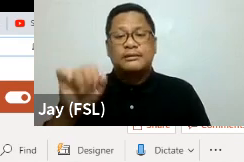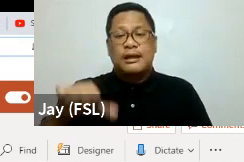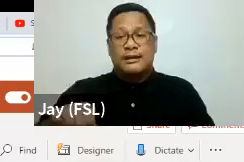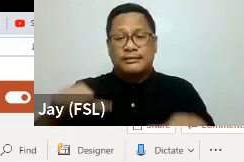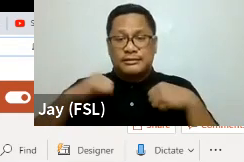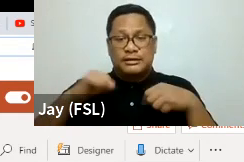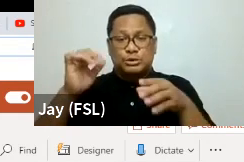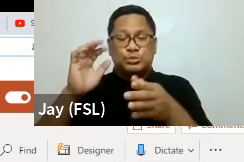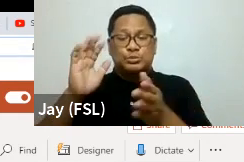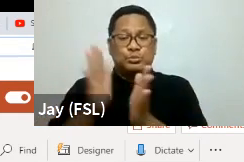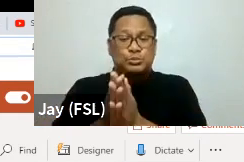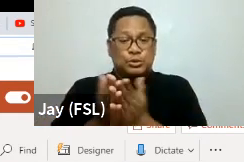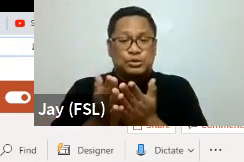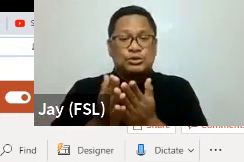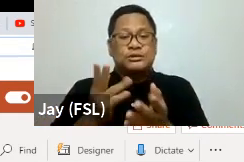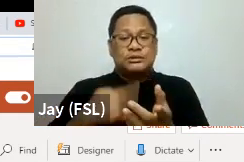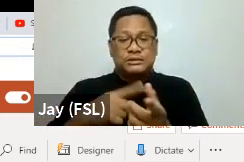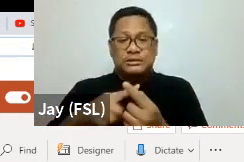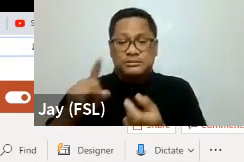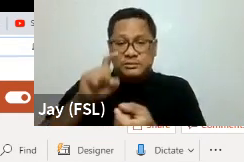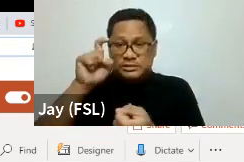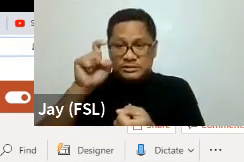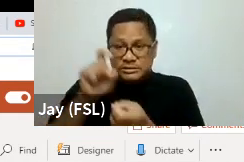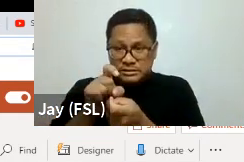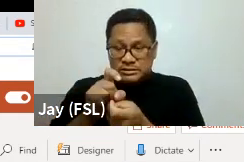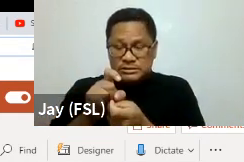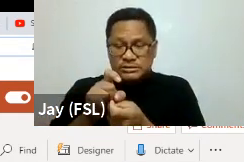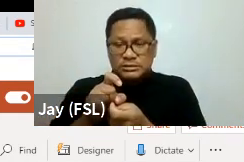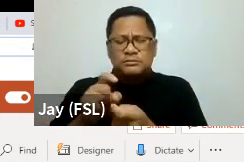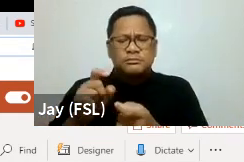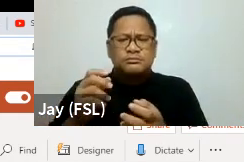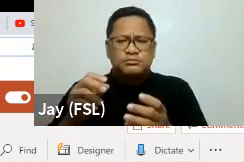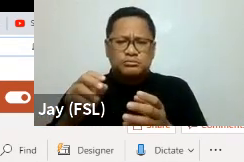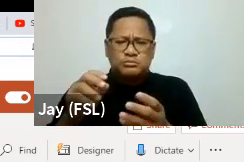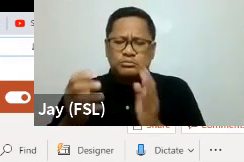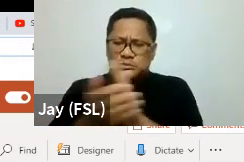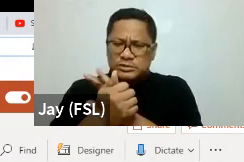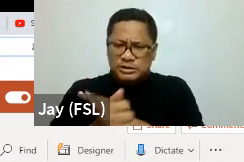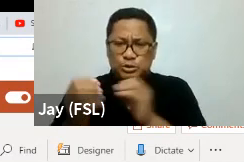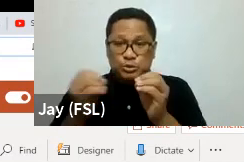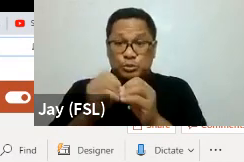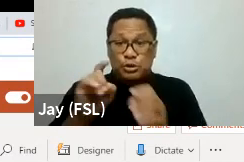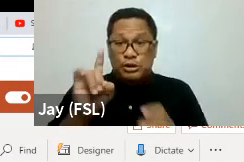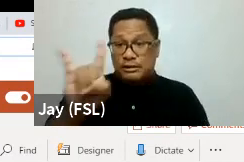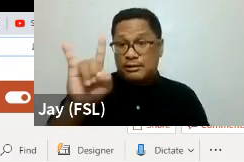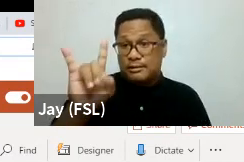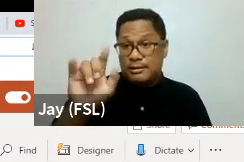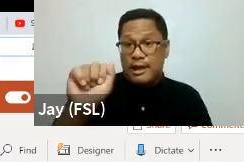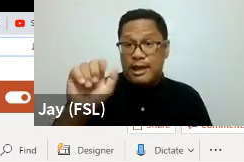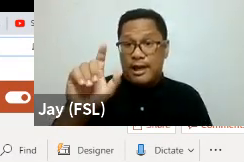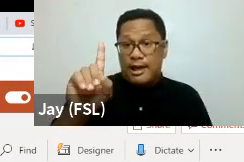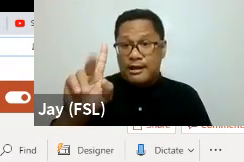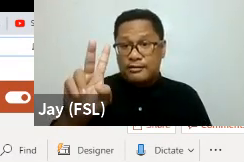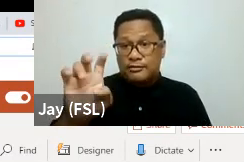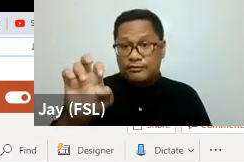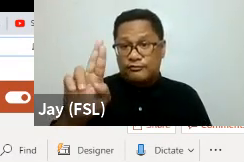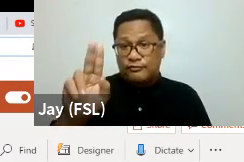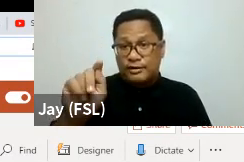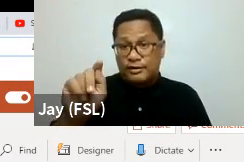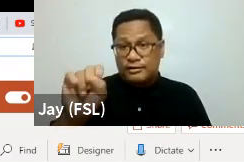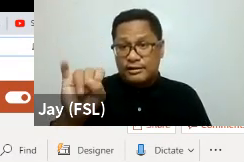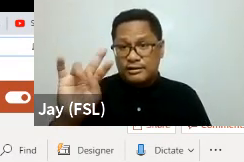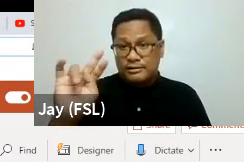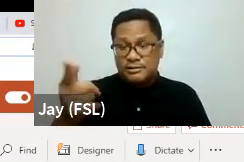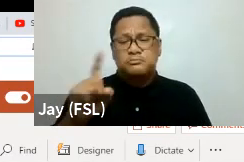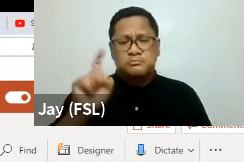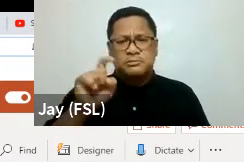And ang specialization ko, the service I provide is advertising. Okay. But I must tell